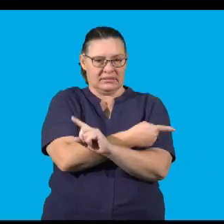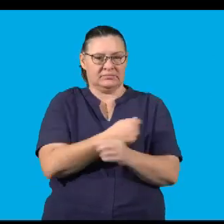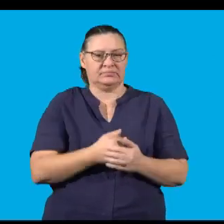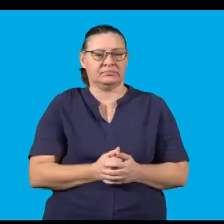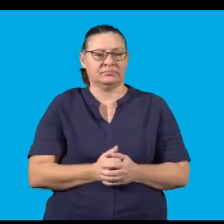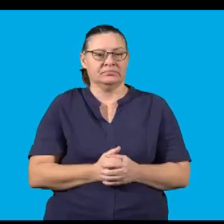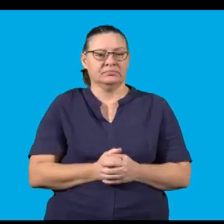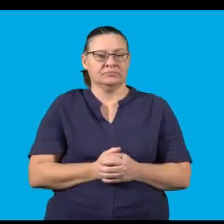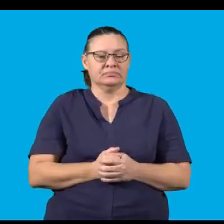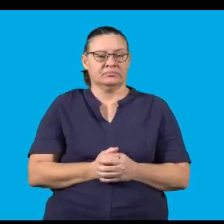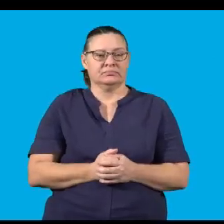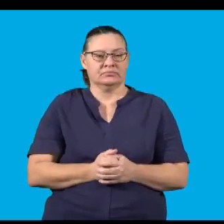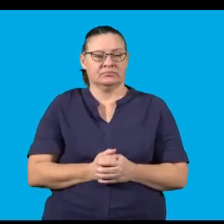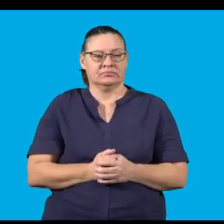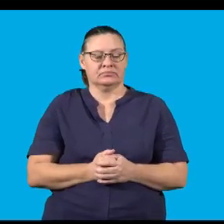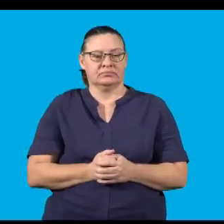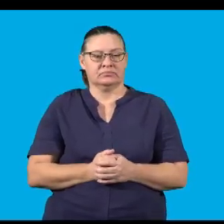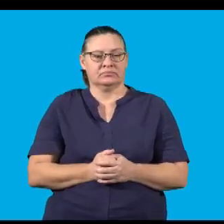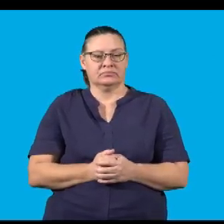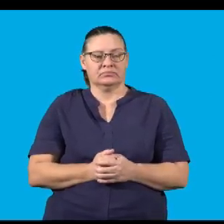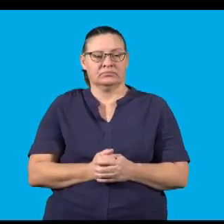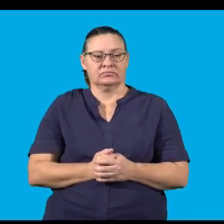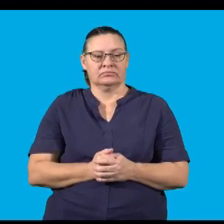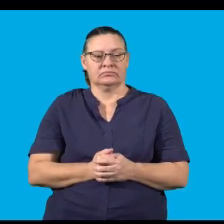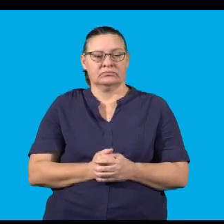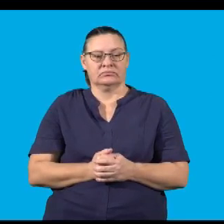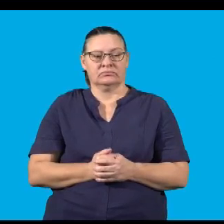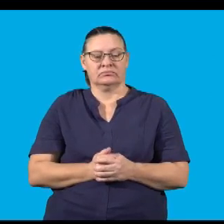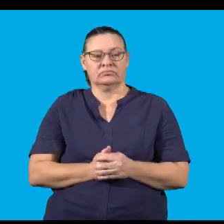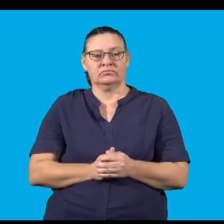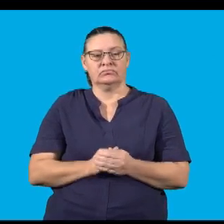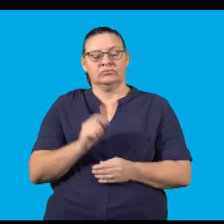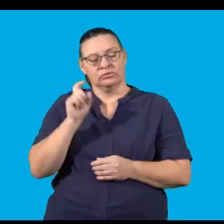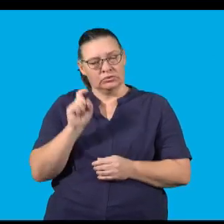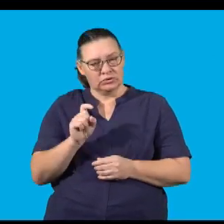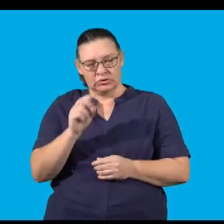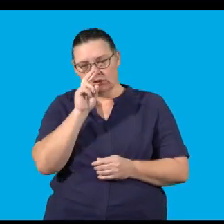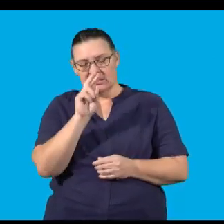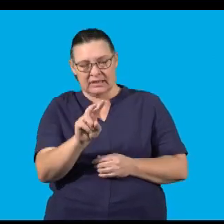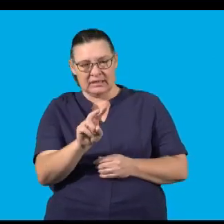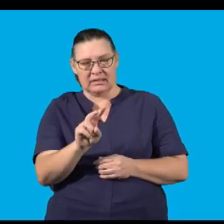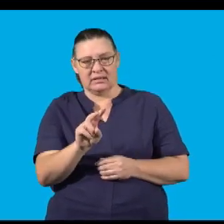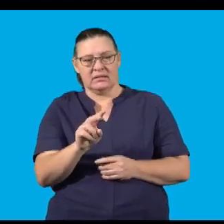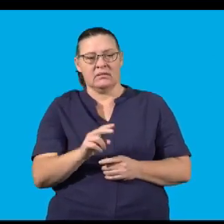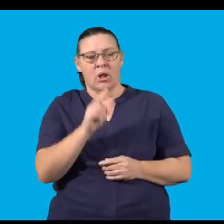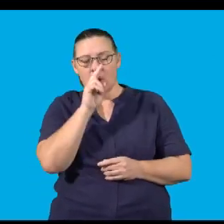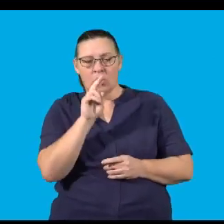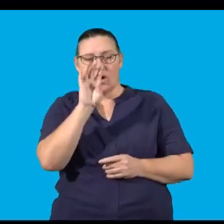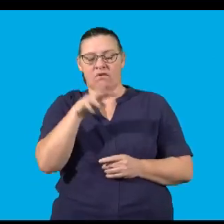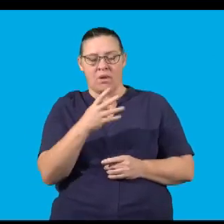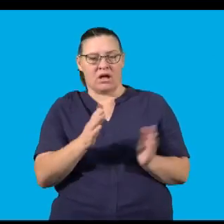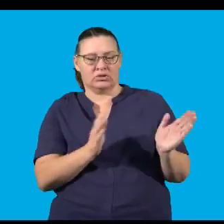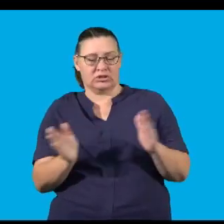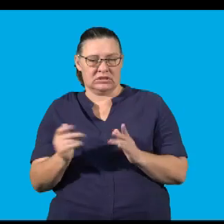this quadrilateral. When they ask us for the gradient, we should know straight away, without even looking at the